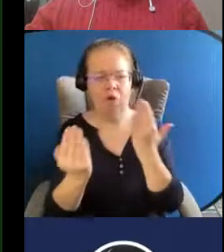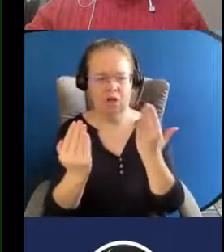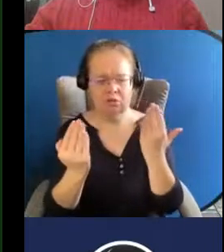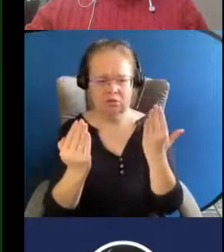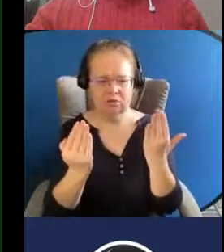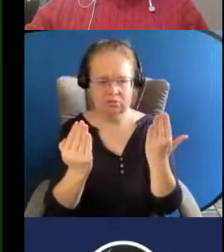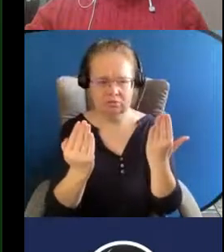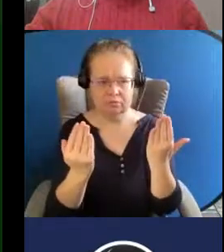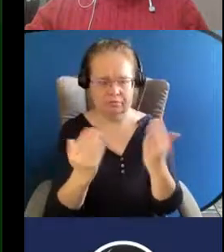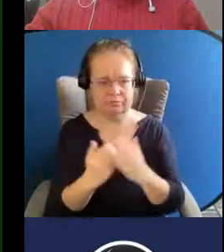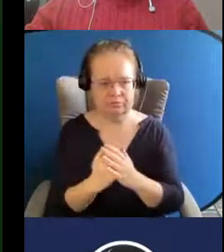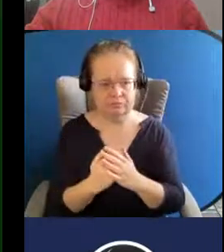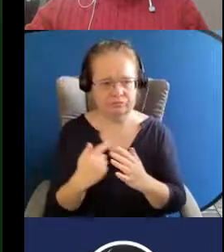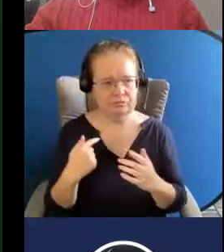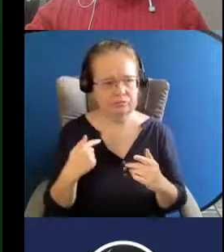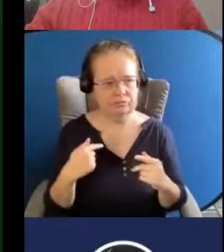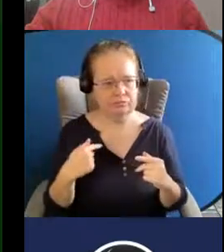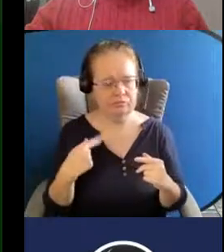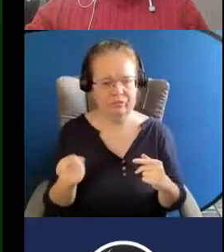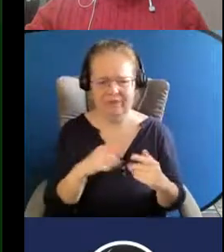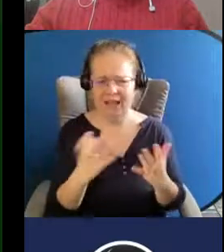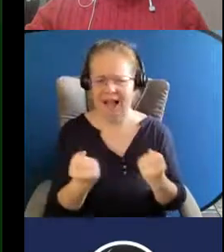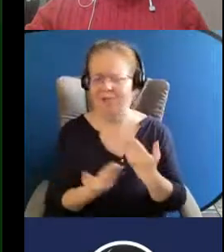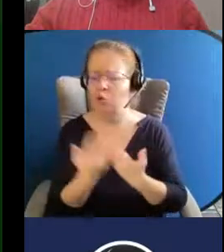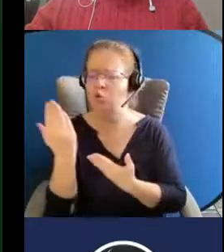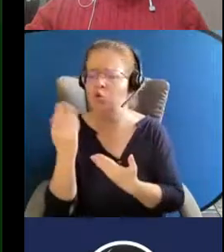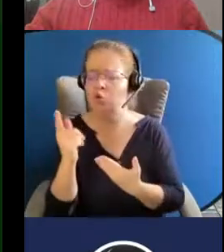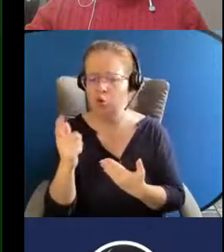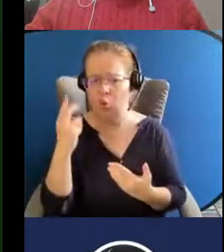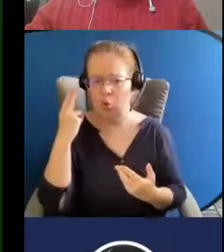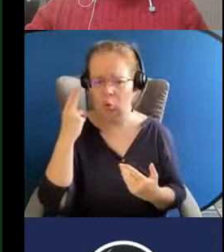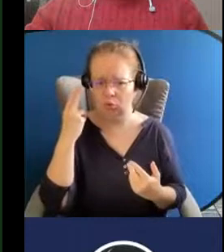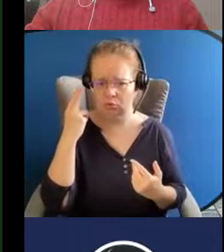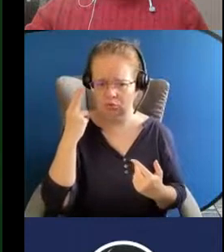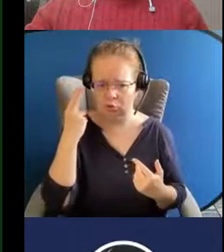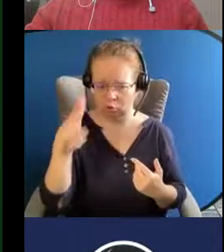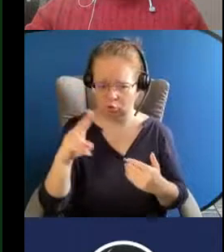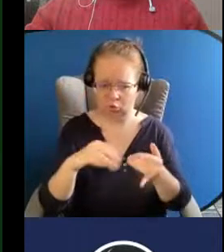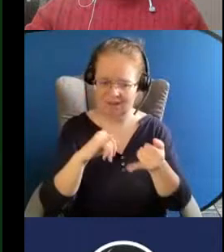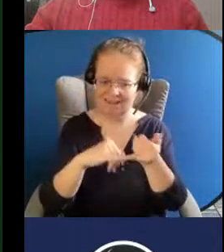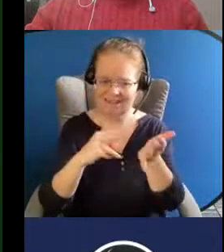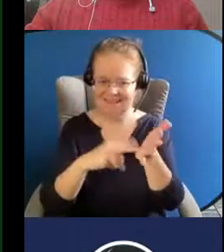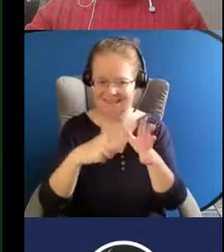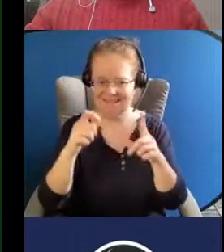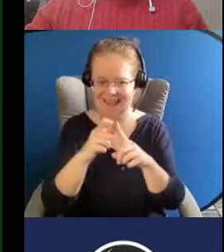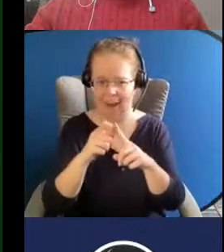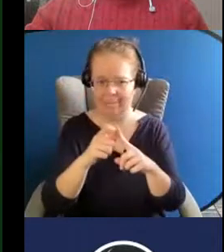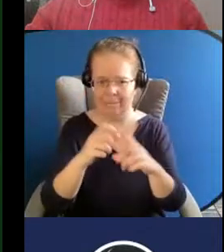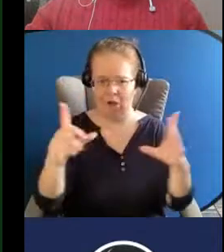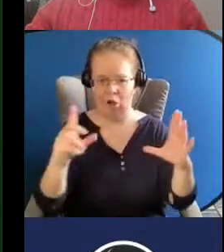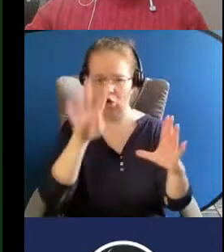And we have something new called snap grids and snap,